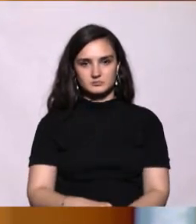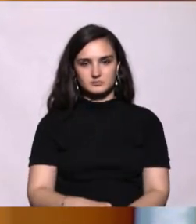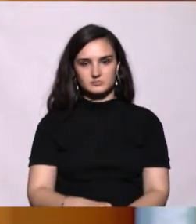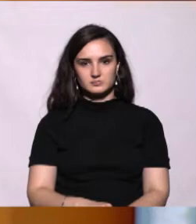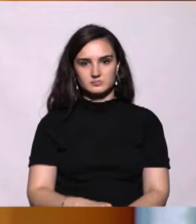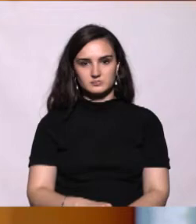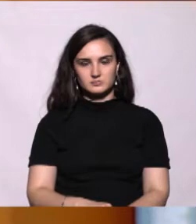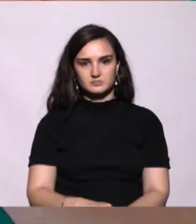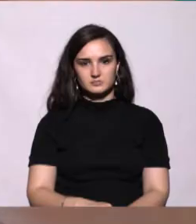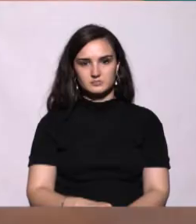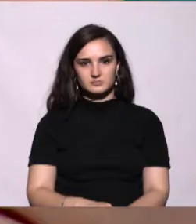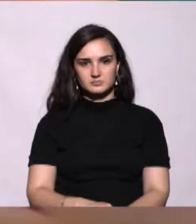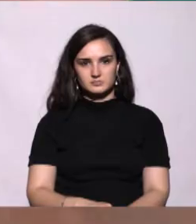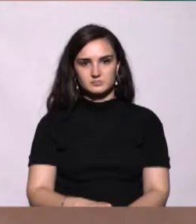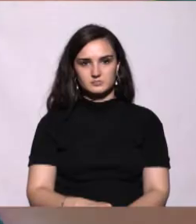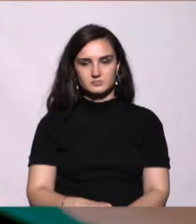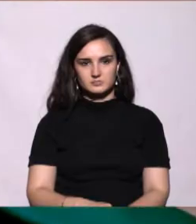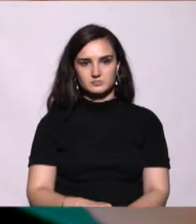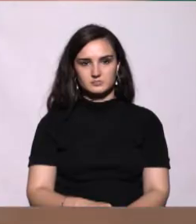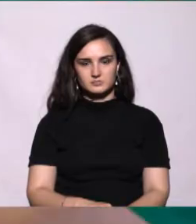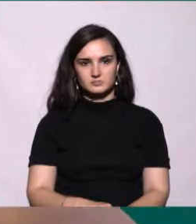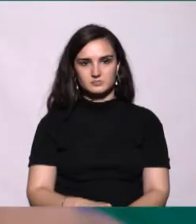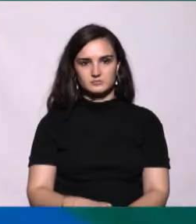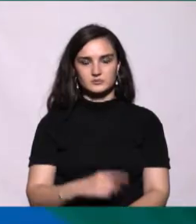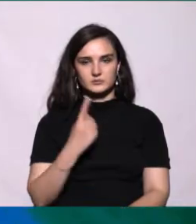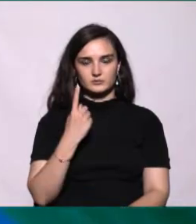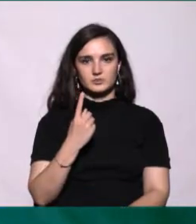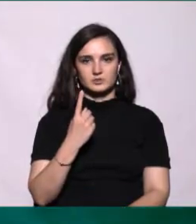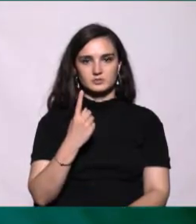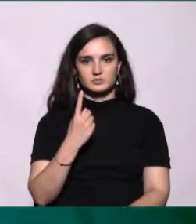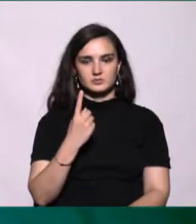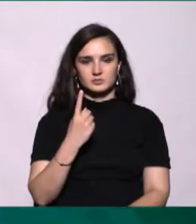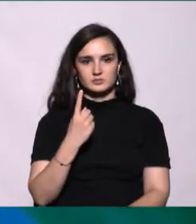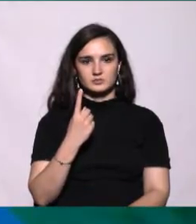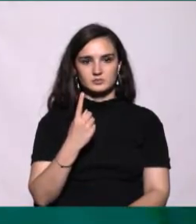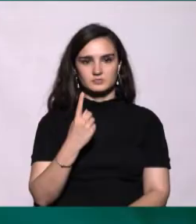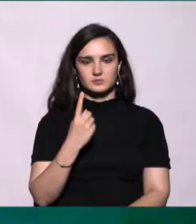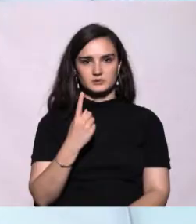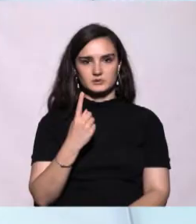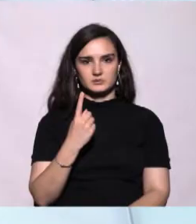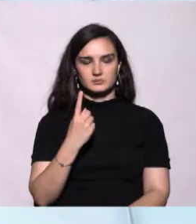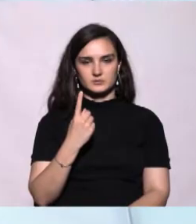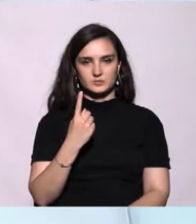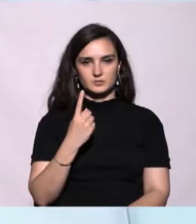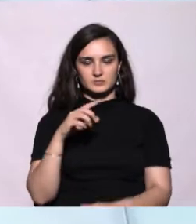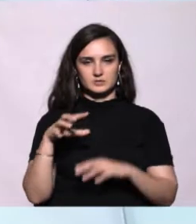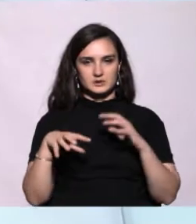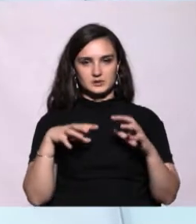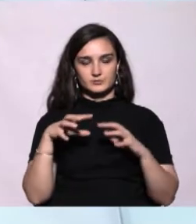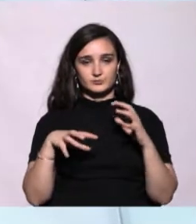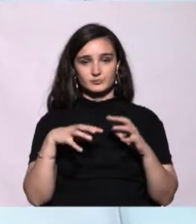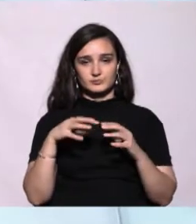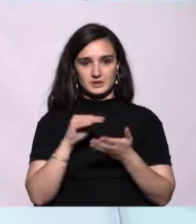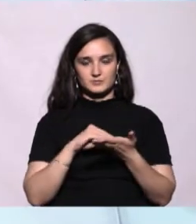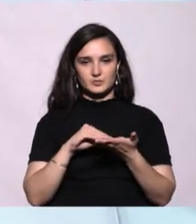check. One, two, three. One. One teddy bear. Please